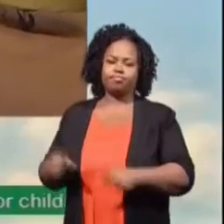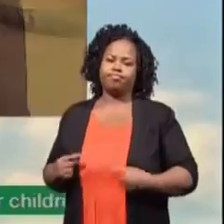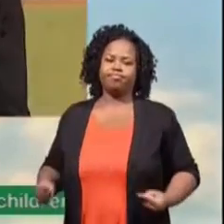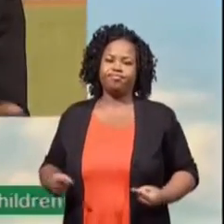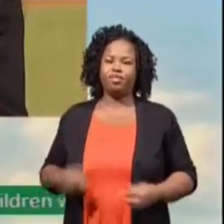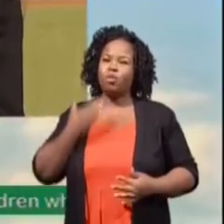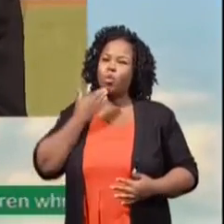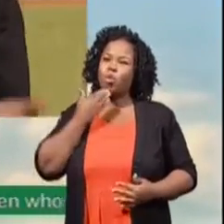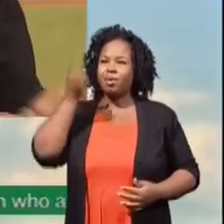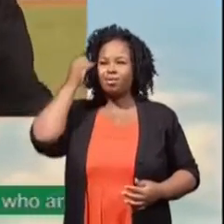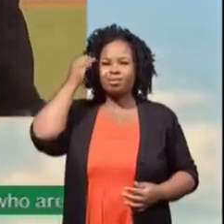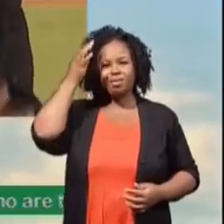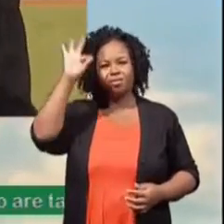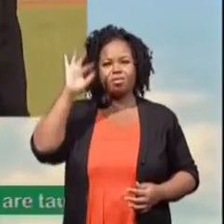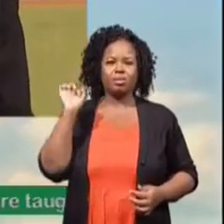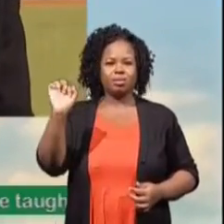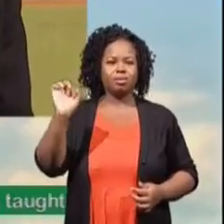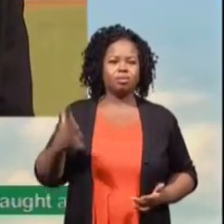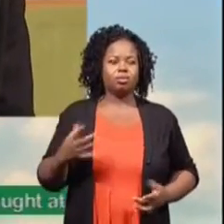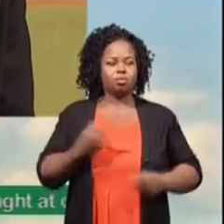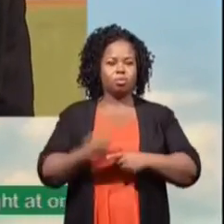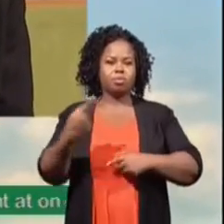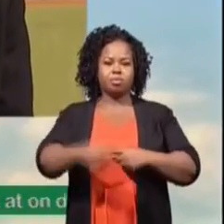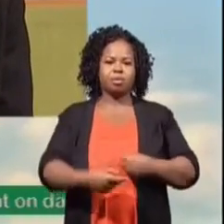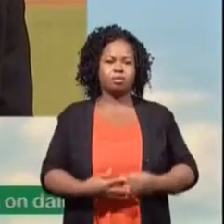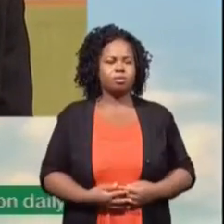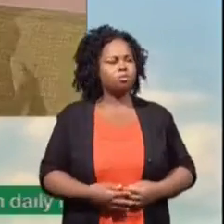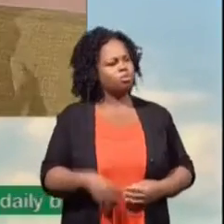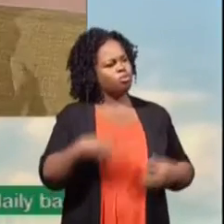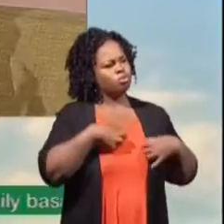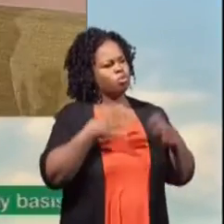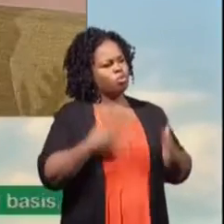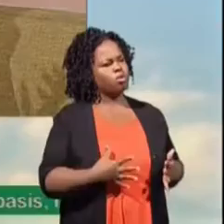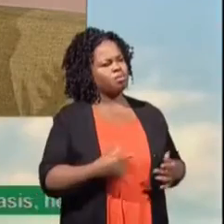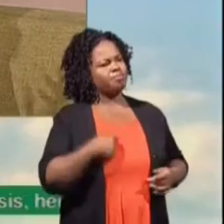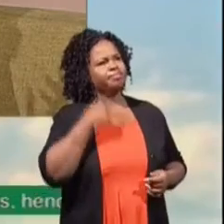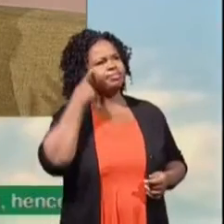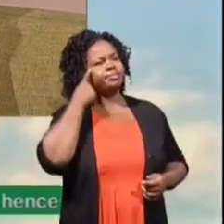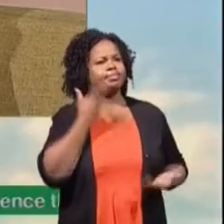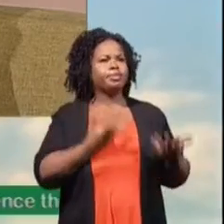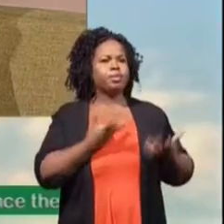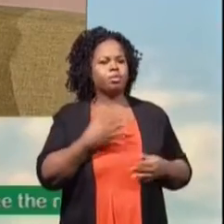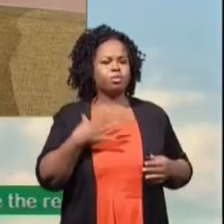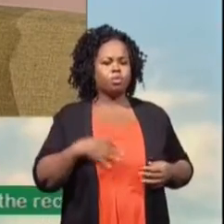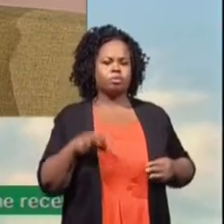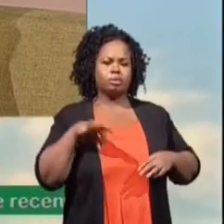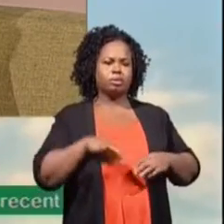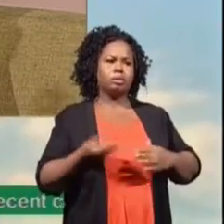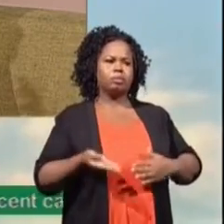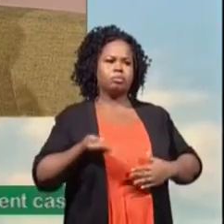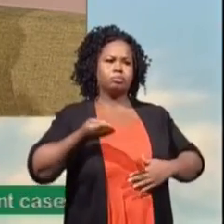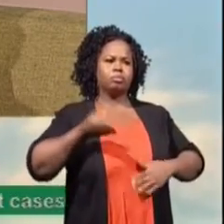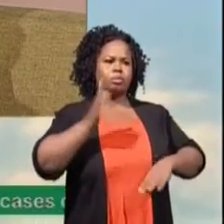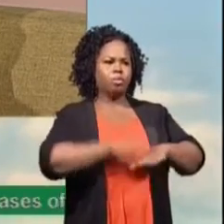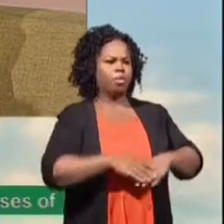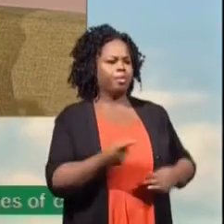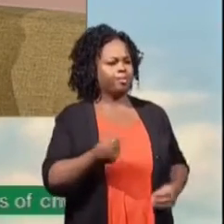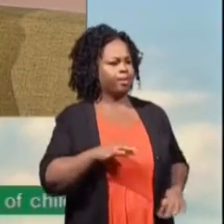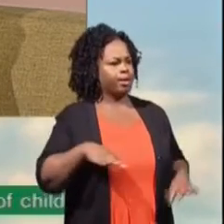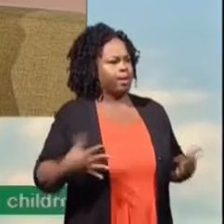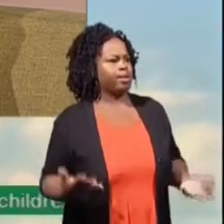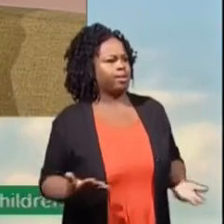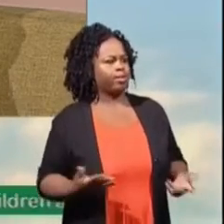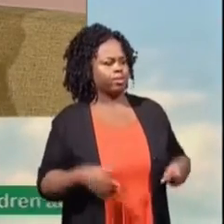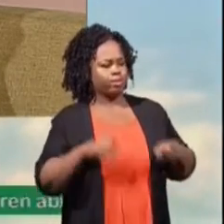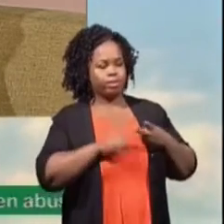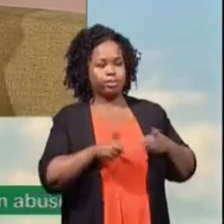belongs to the government. Hence, we are saying, can they pay these employees? But then, as an owner, I'm thinking, okay, ngifuna ukuba increasele nabo mistress laba, but I don't have money.